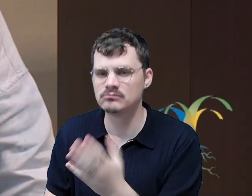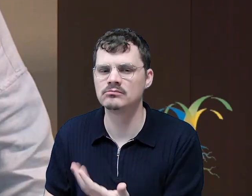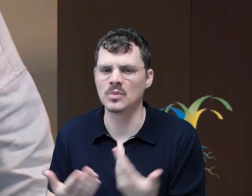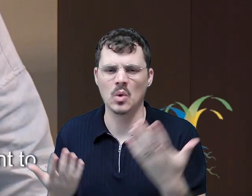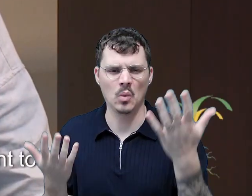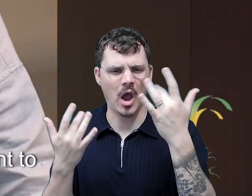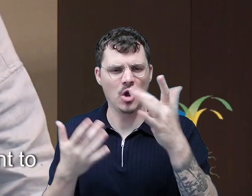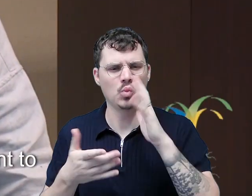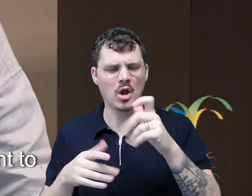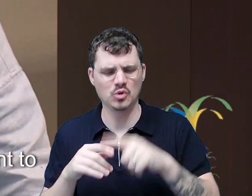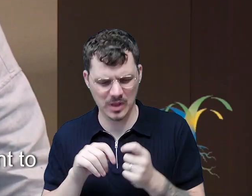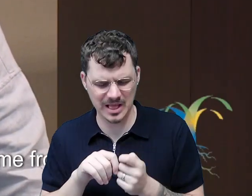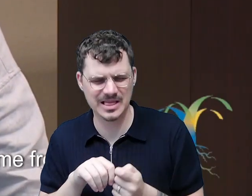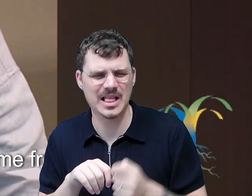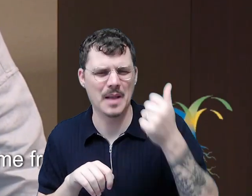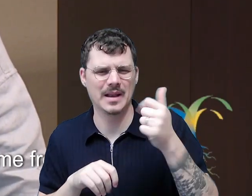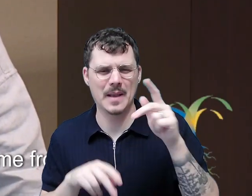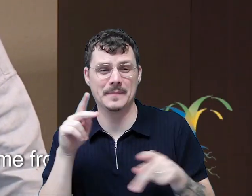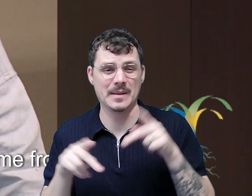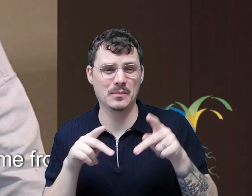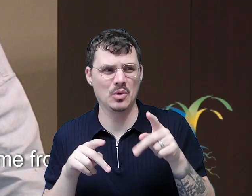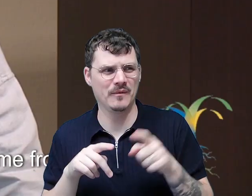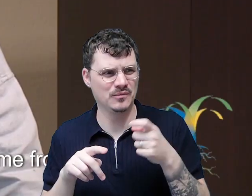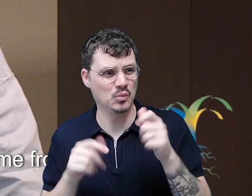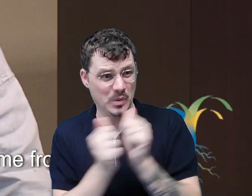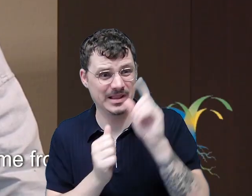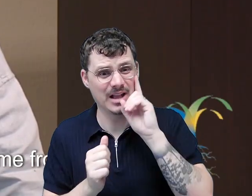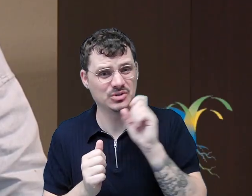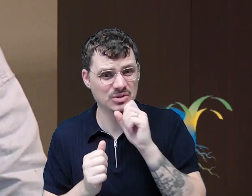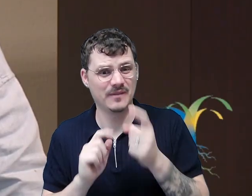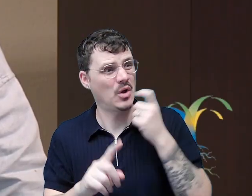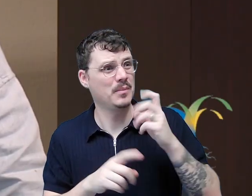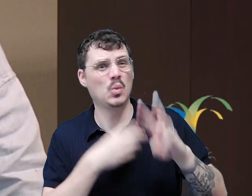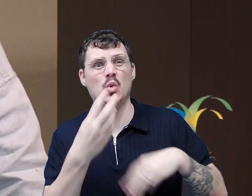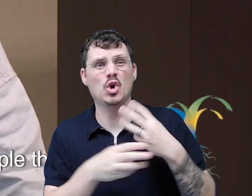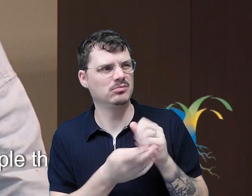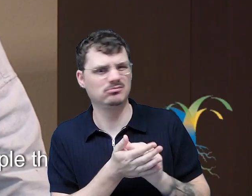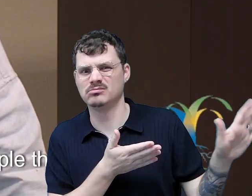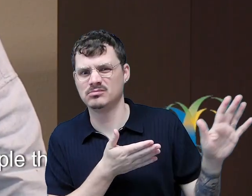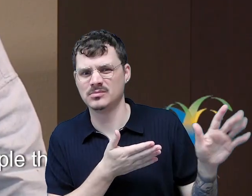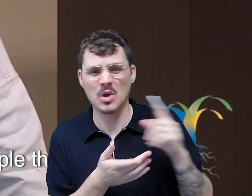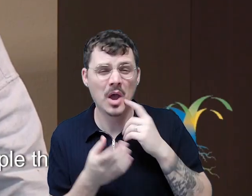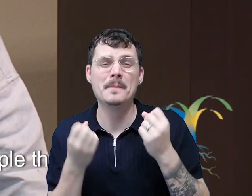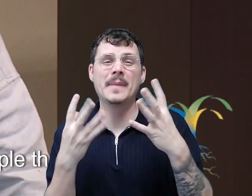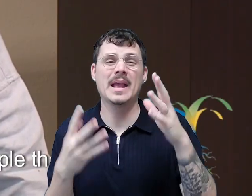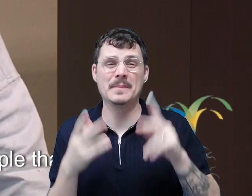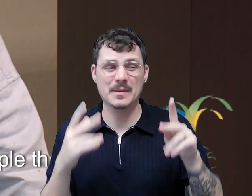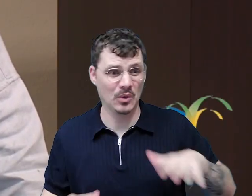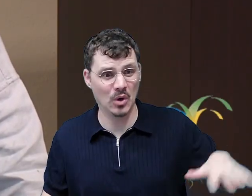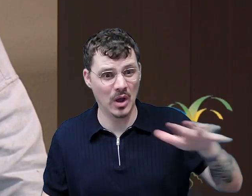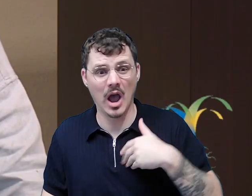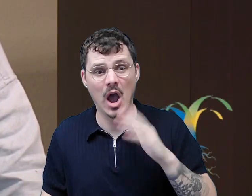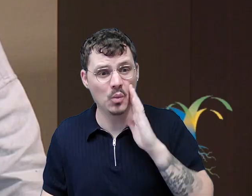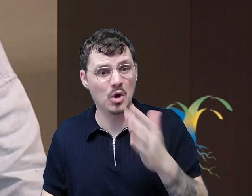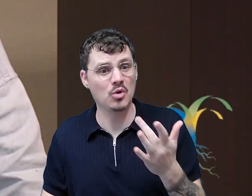me, I don't know why you'd ever want to eliminate people with Down syndrome from the world. I mean, there's a whole heap of people that